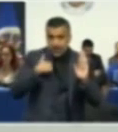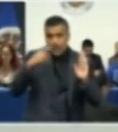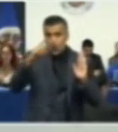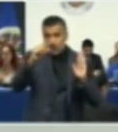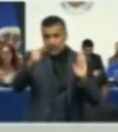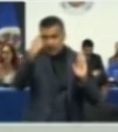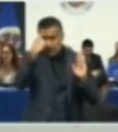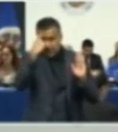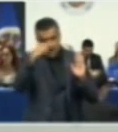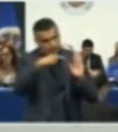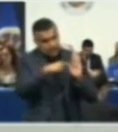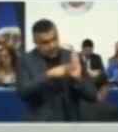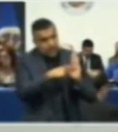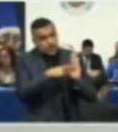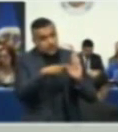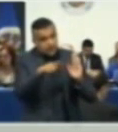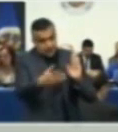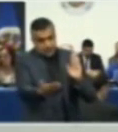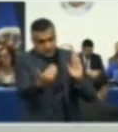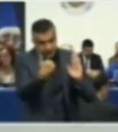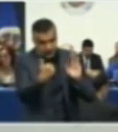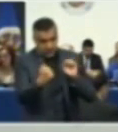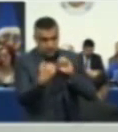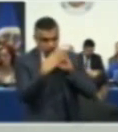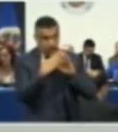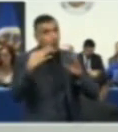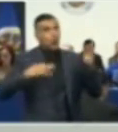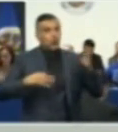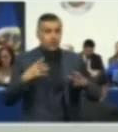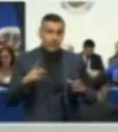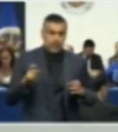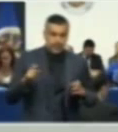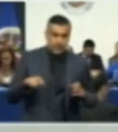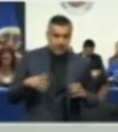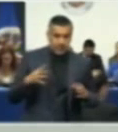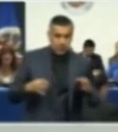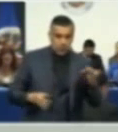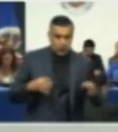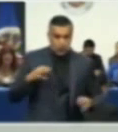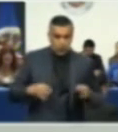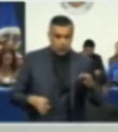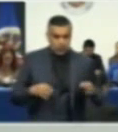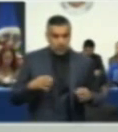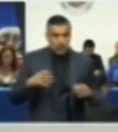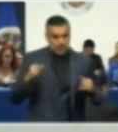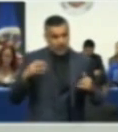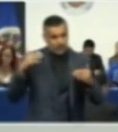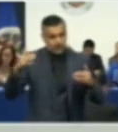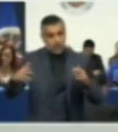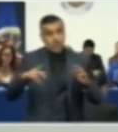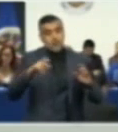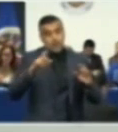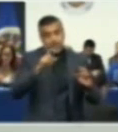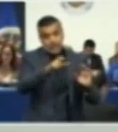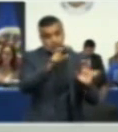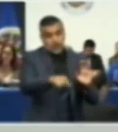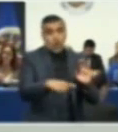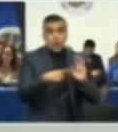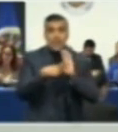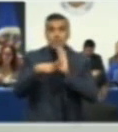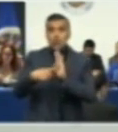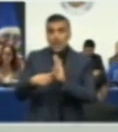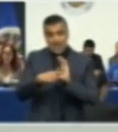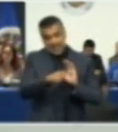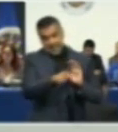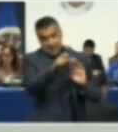mental disability to come again to a court, it would have to be a court in going forward, to be able to demonstrate